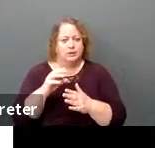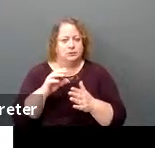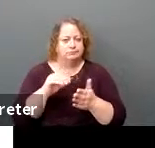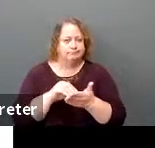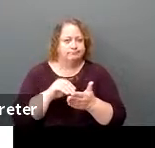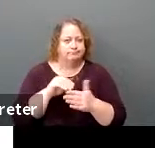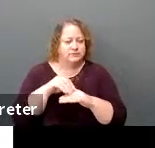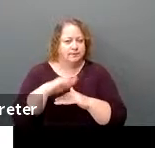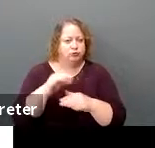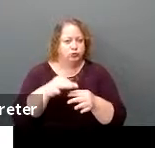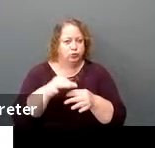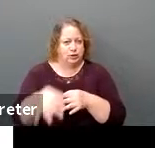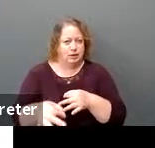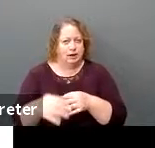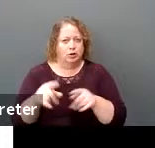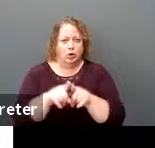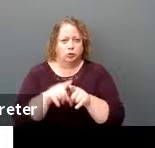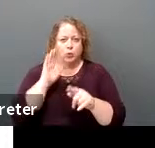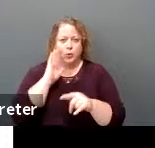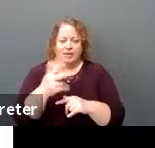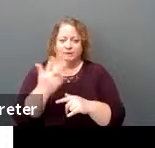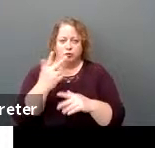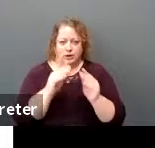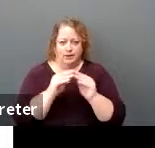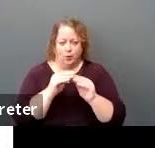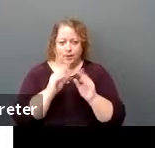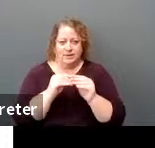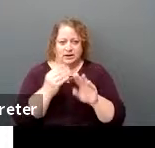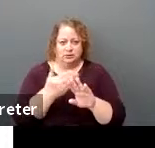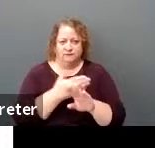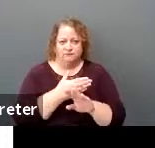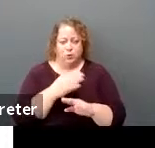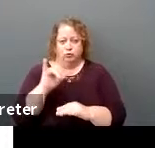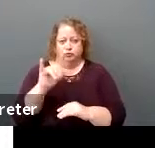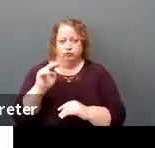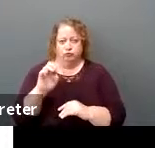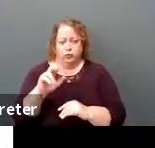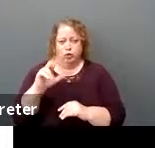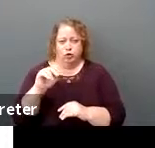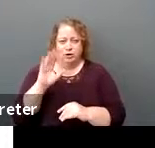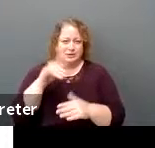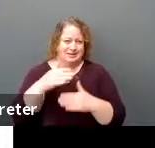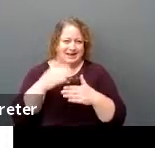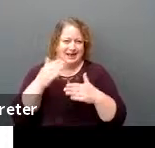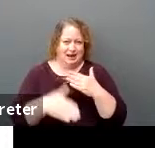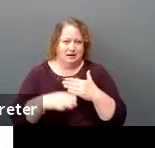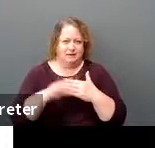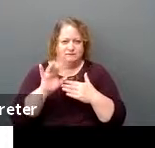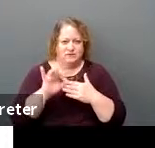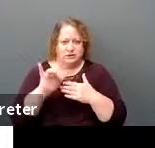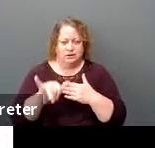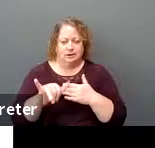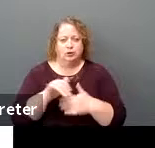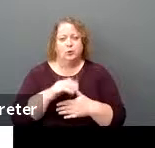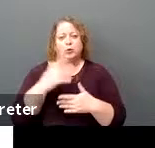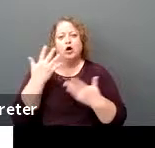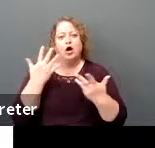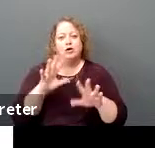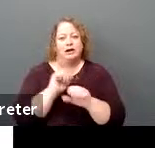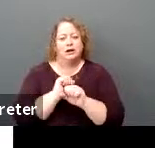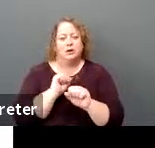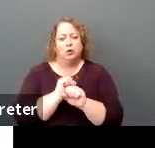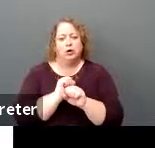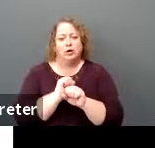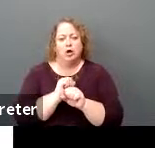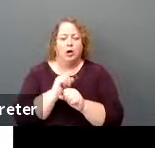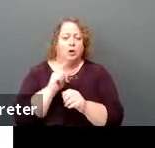as we will have 3 additional meetings between now and June 30th, which is the end of the fiscal year. So we are already working